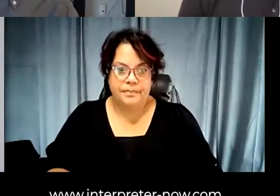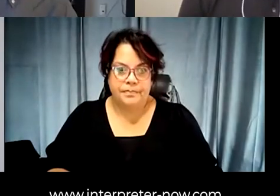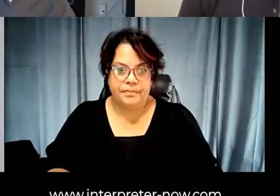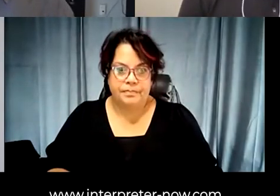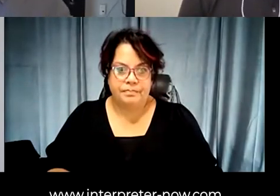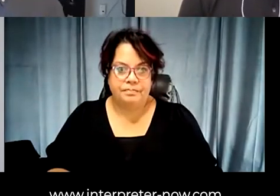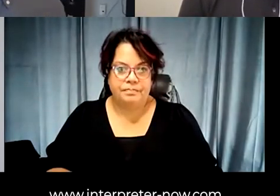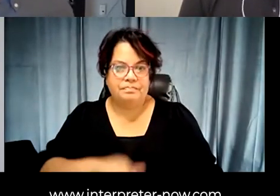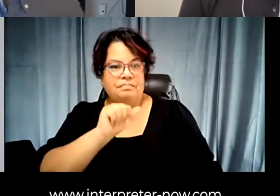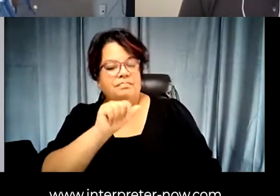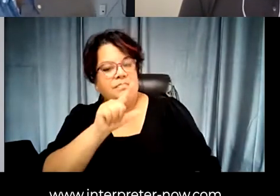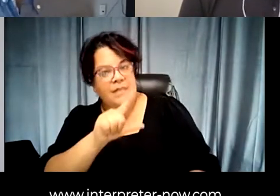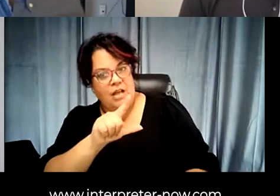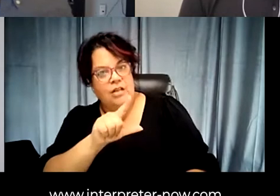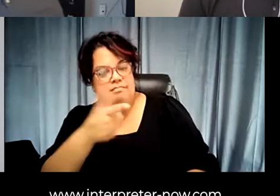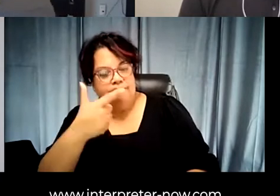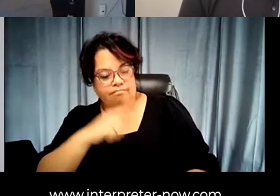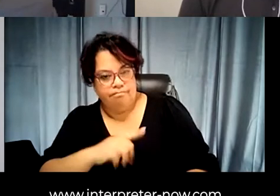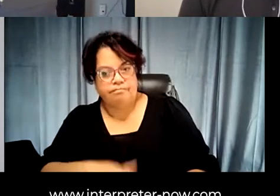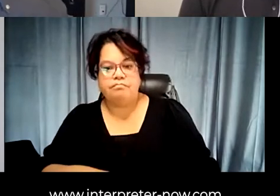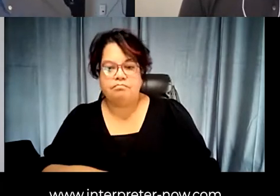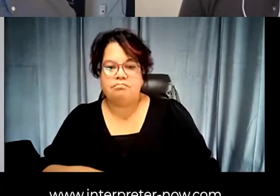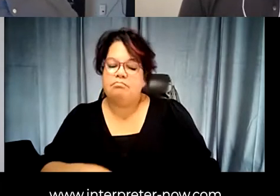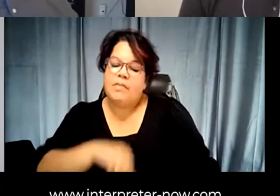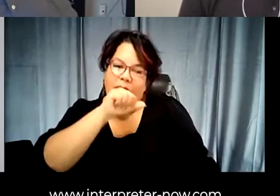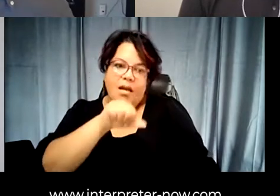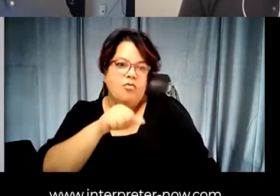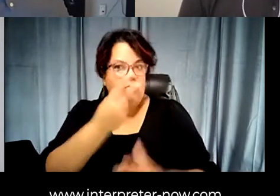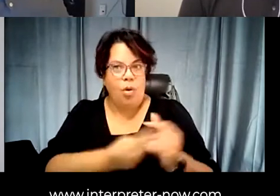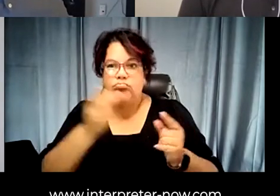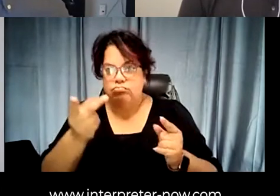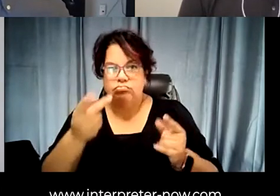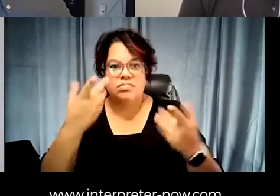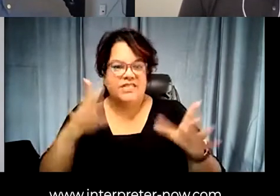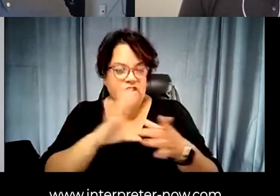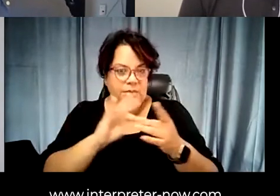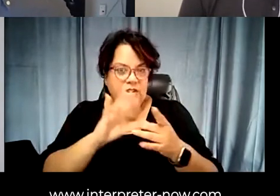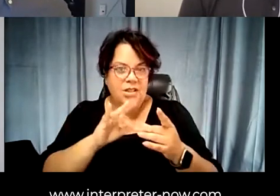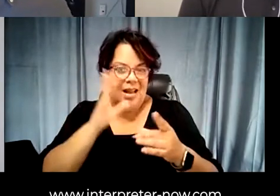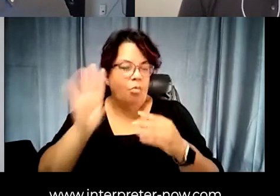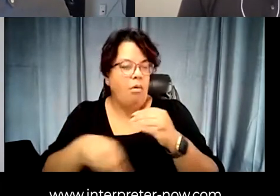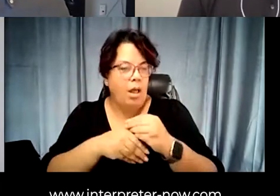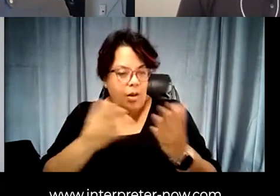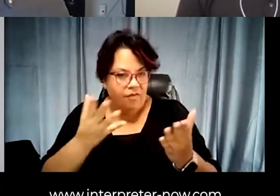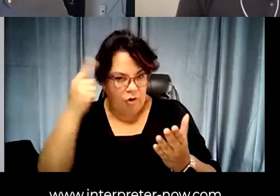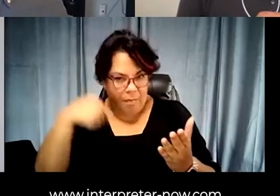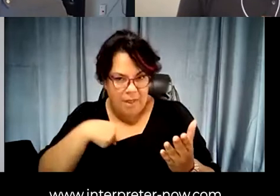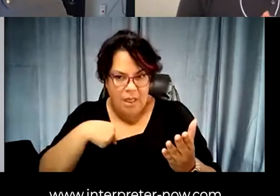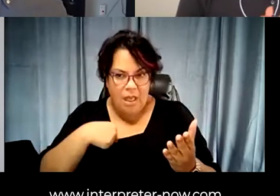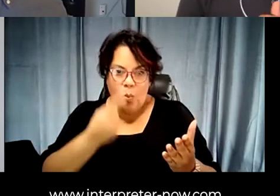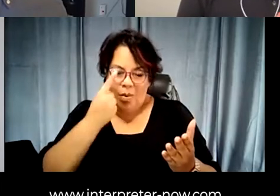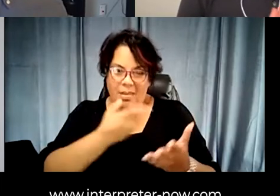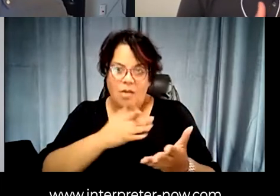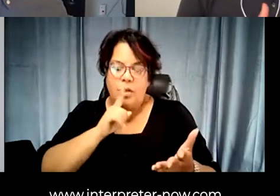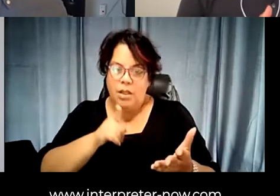Yeah, I would just, I loved what both of them already said, but I would also add, I think for me, the one that really stuck